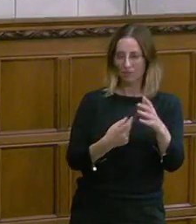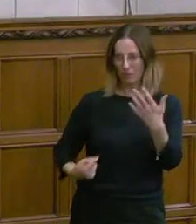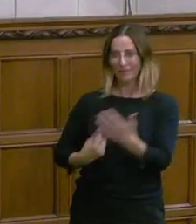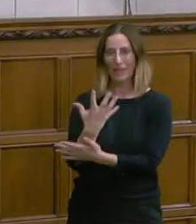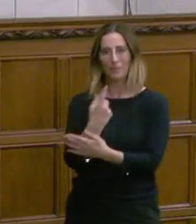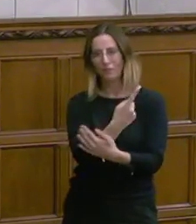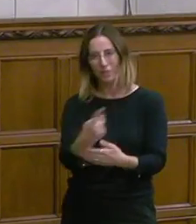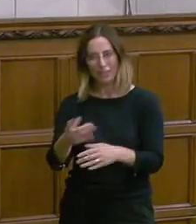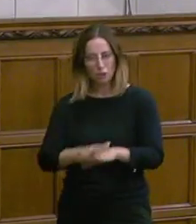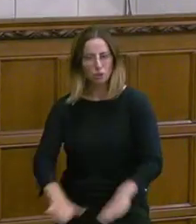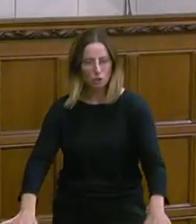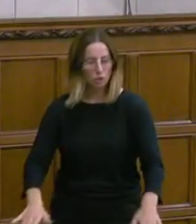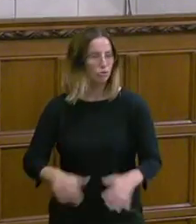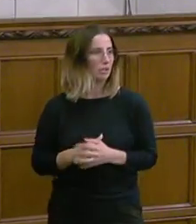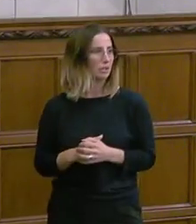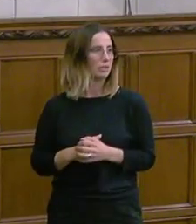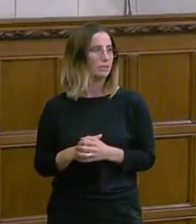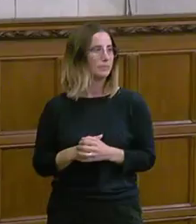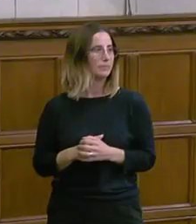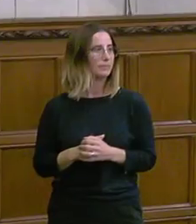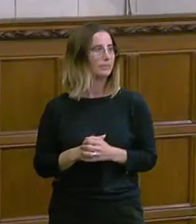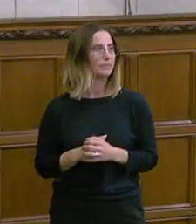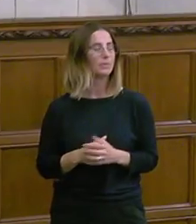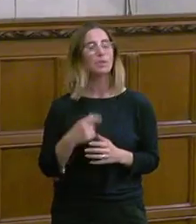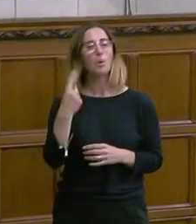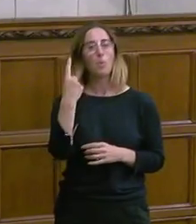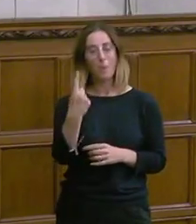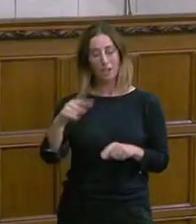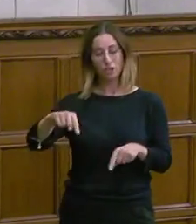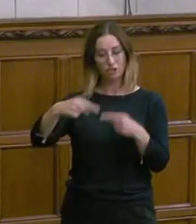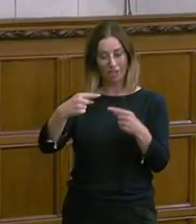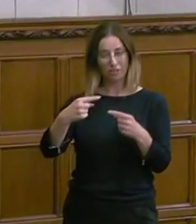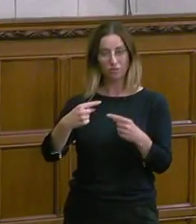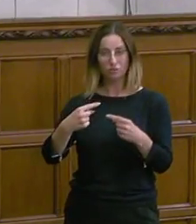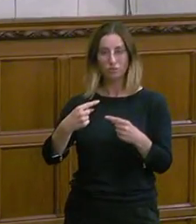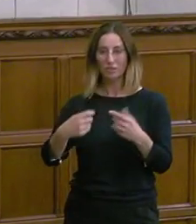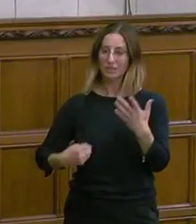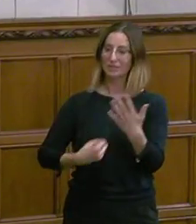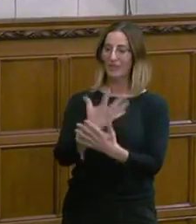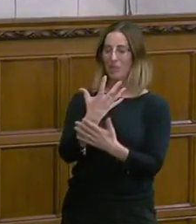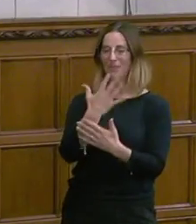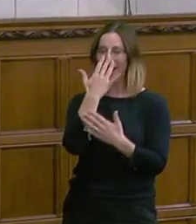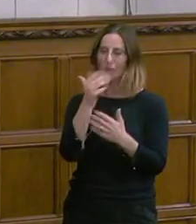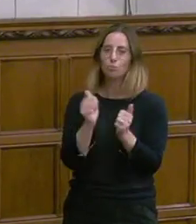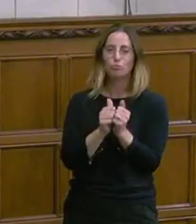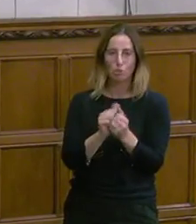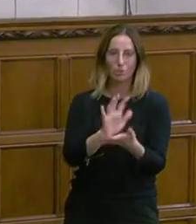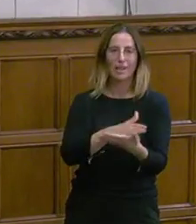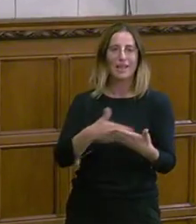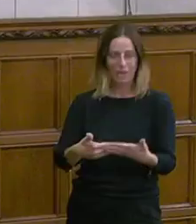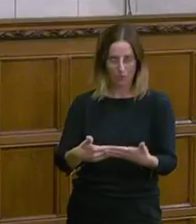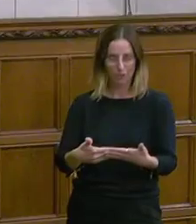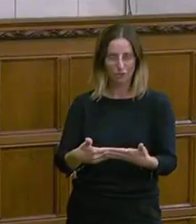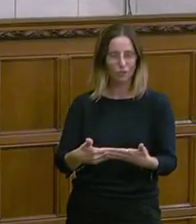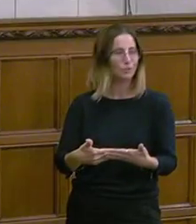additional barriers that can delay development. One such challenge is the development of age-appropriate language for children